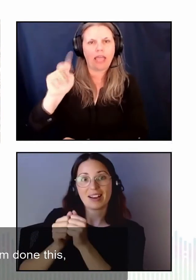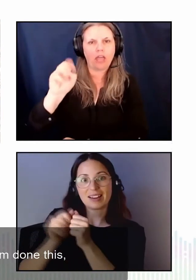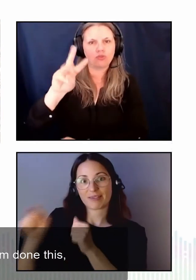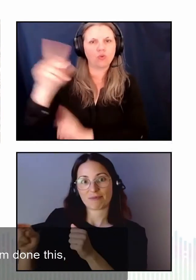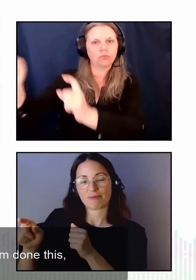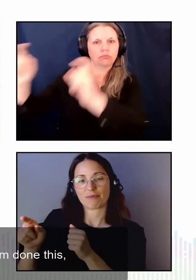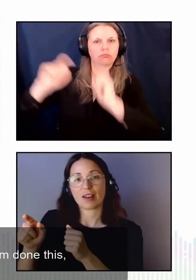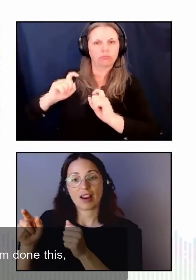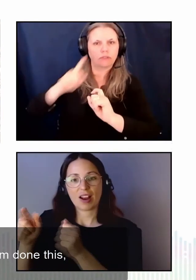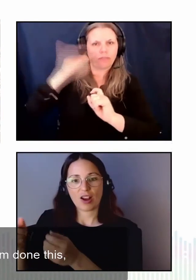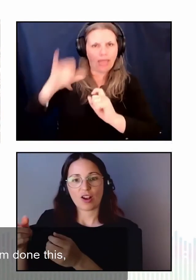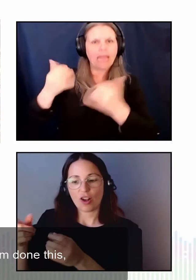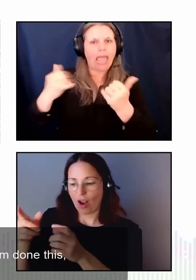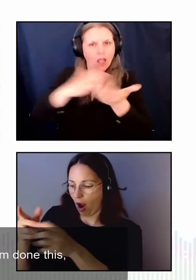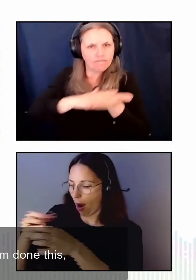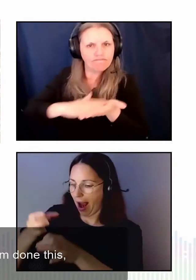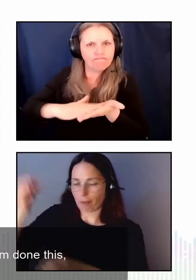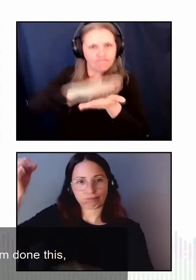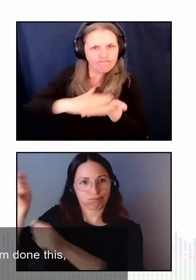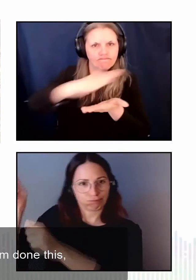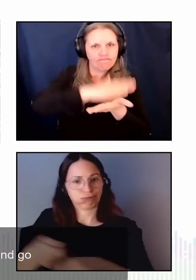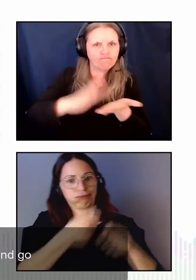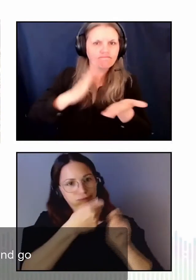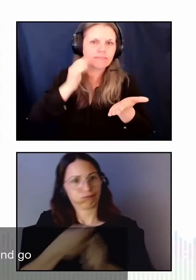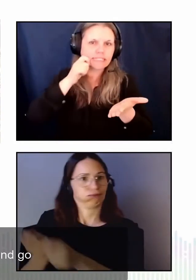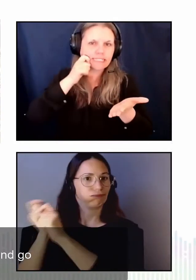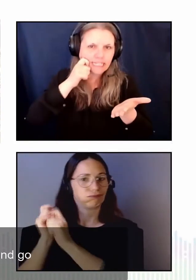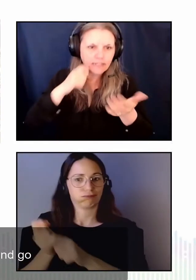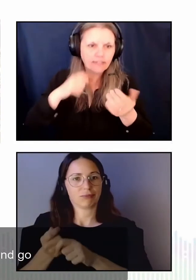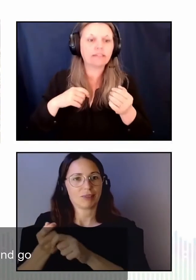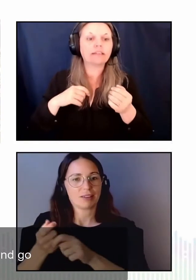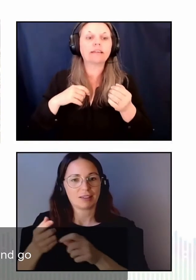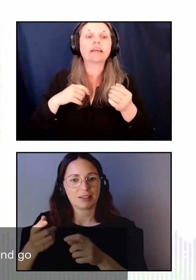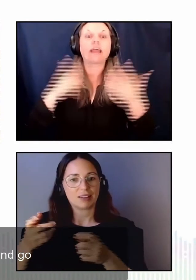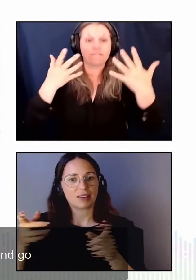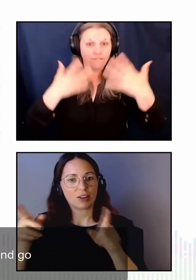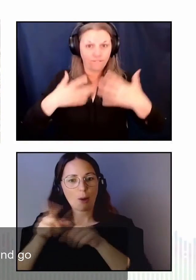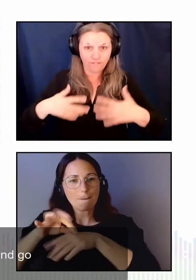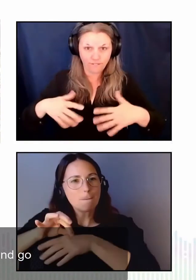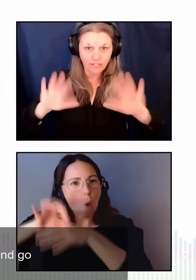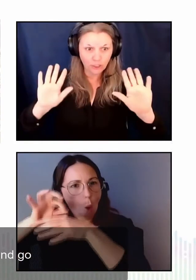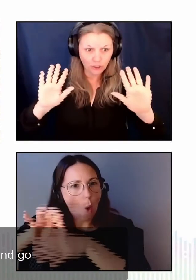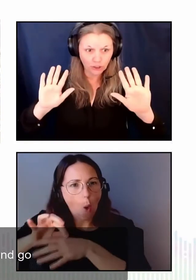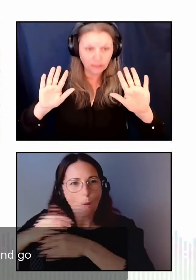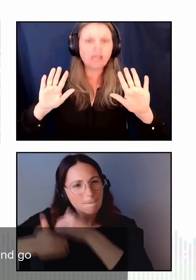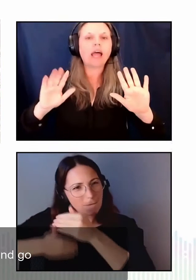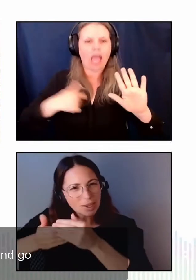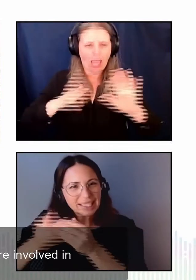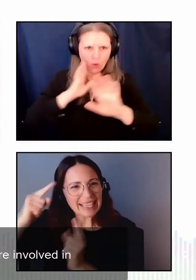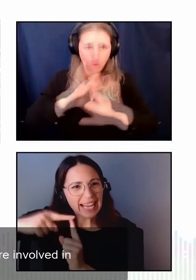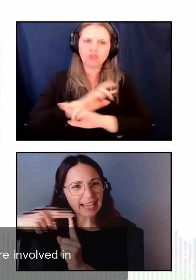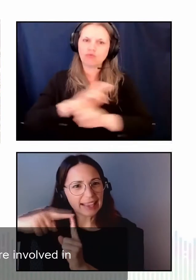am going through a tanning process. When I'm done this, I will don my hide tanning wardrobe and go